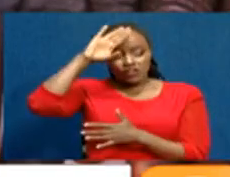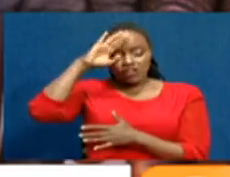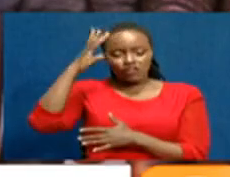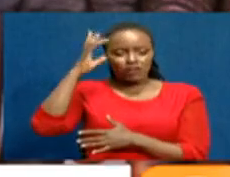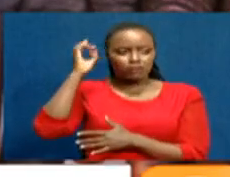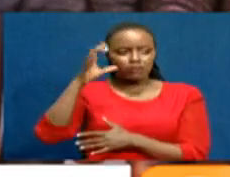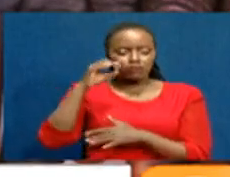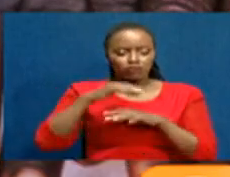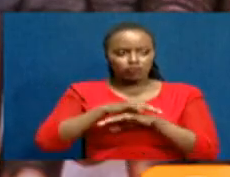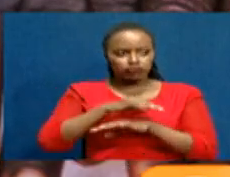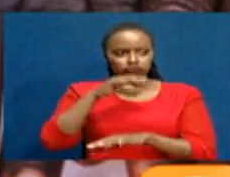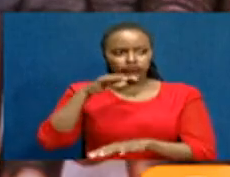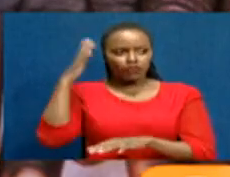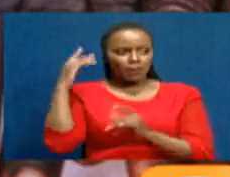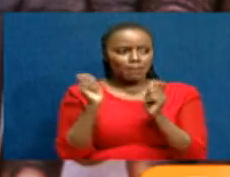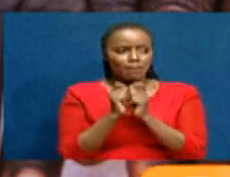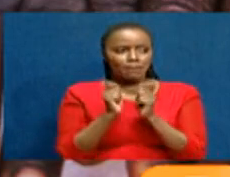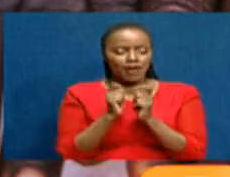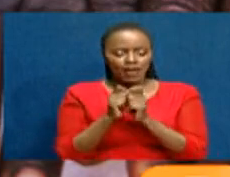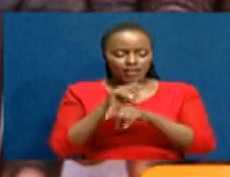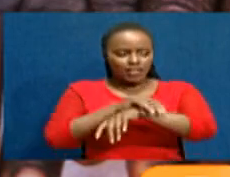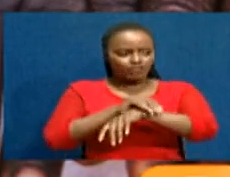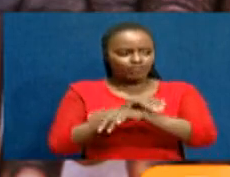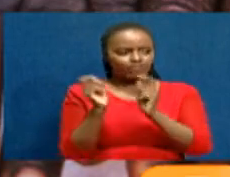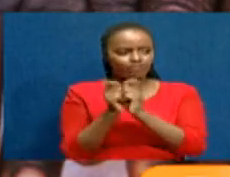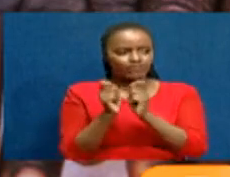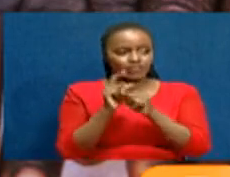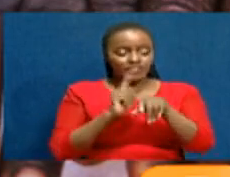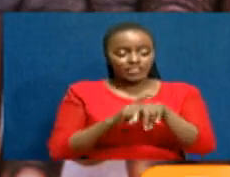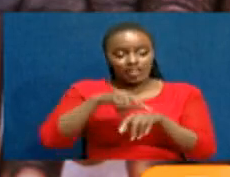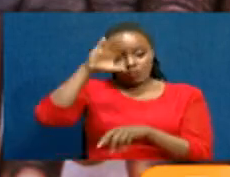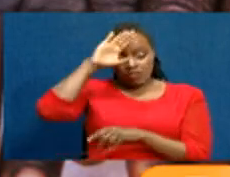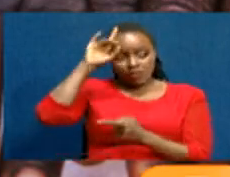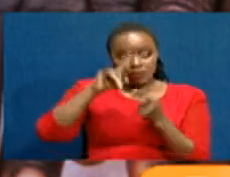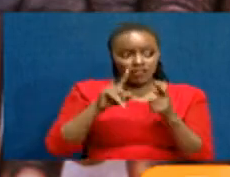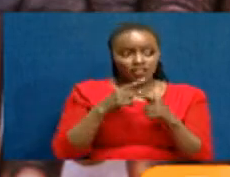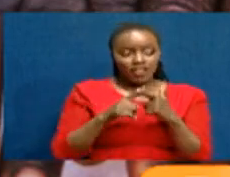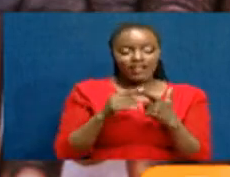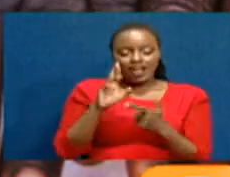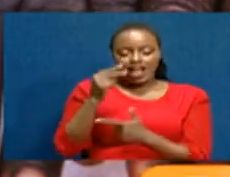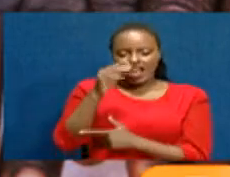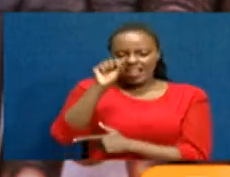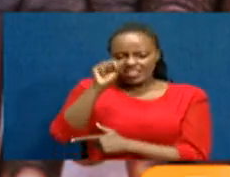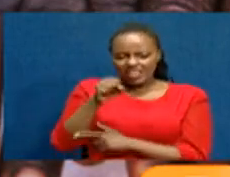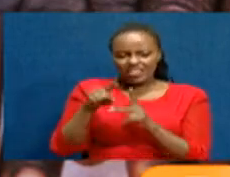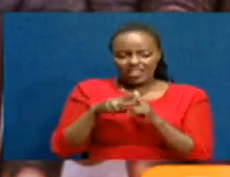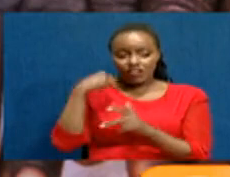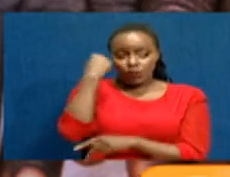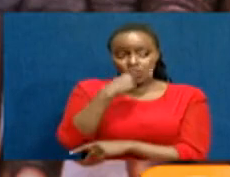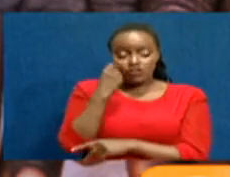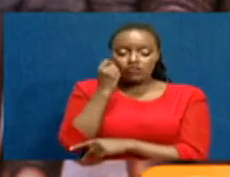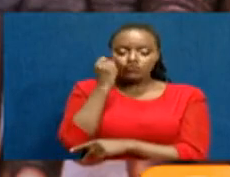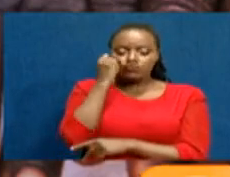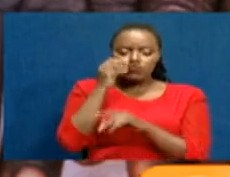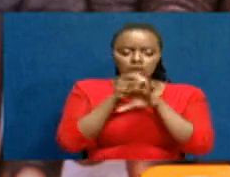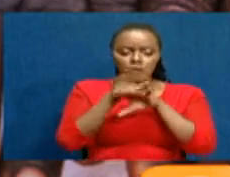headaches, swellings, back pain, aching muscles. Now, once the fever breaks, a rash can develop, usually starting with the face, then